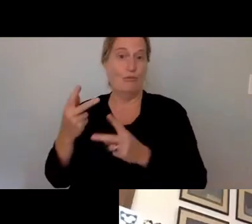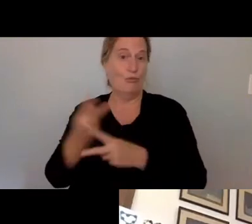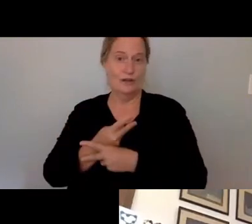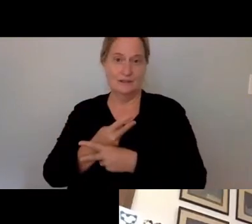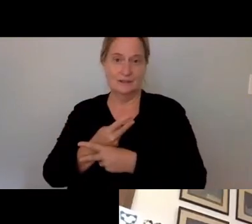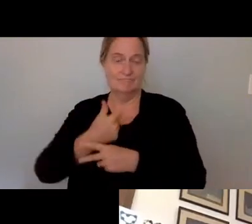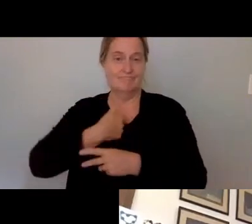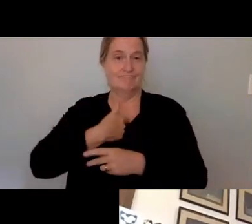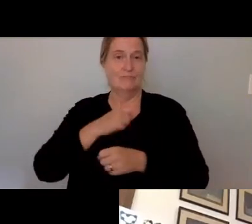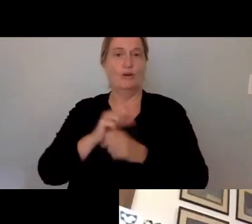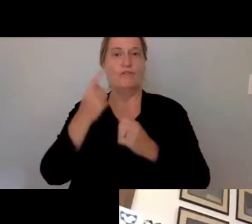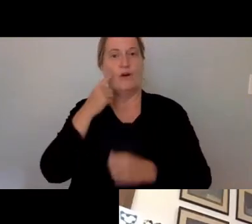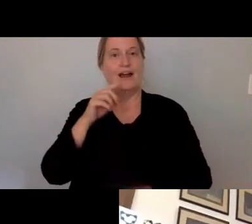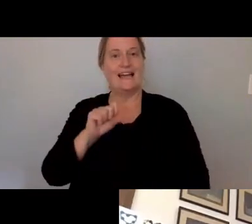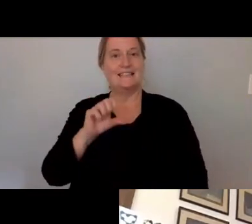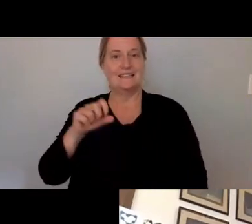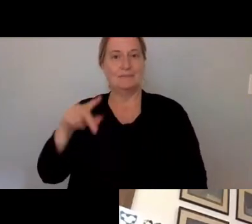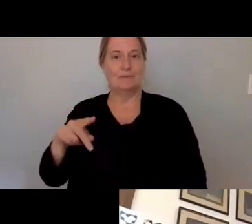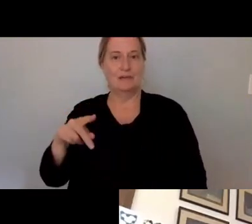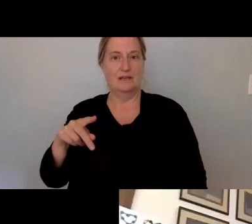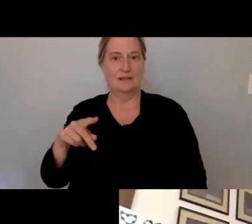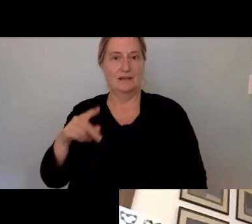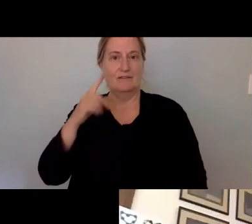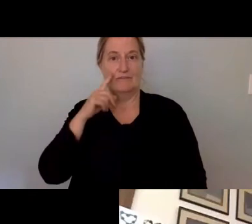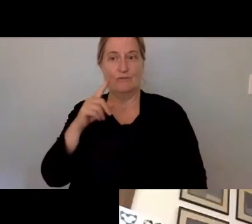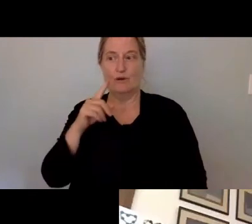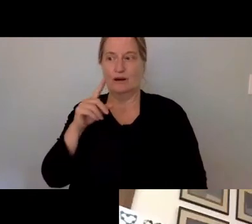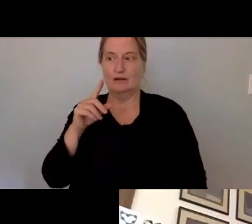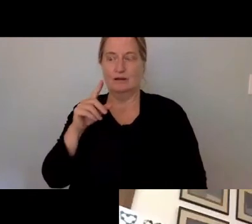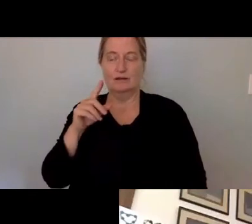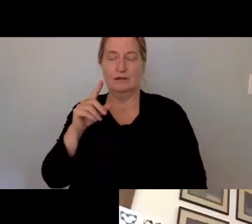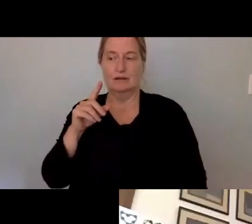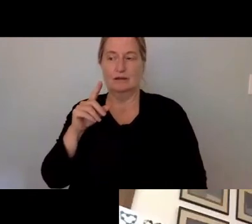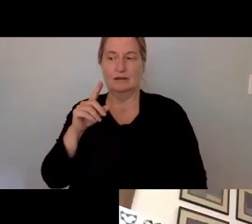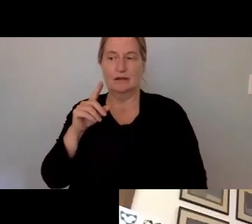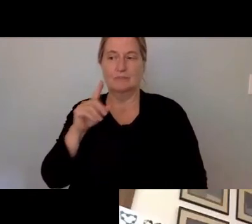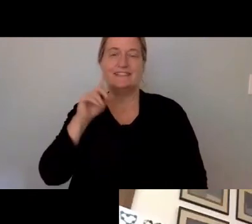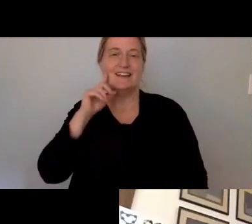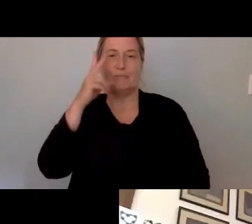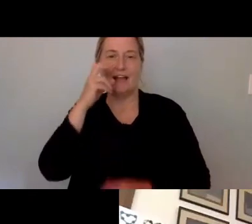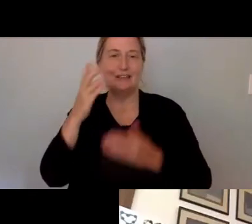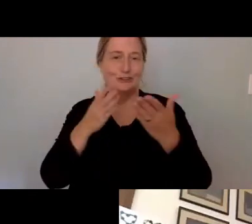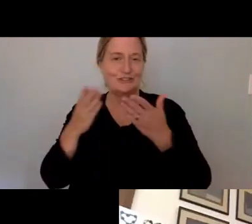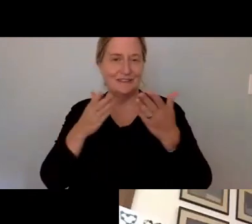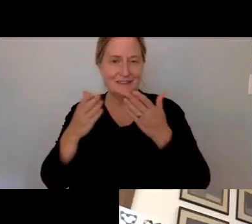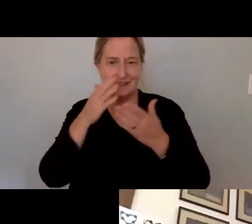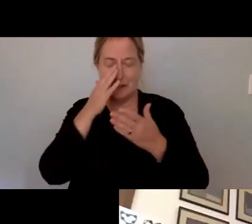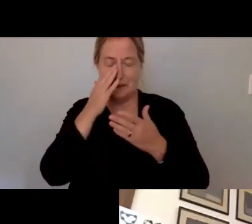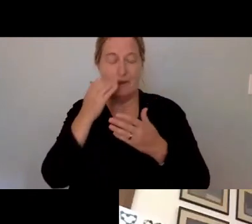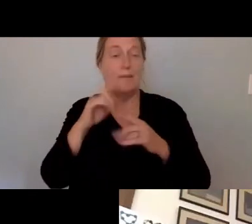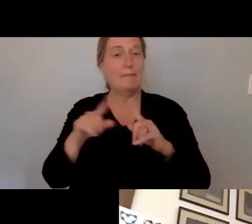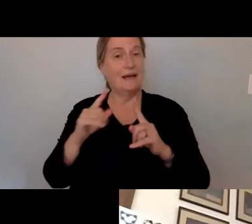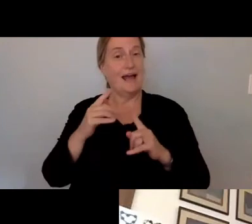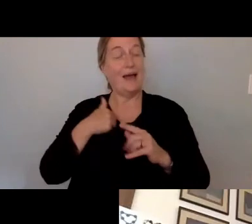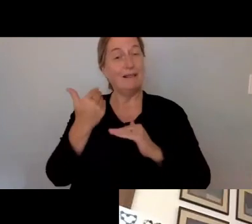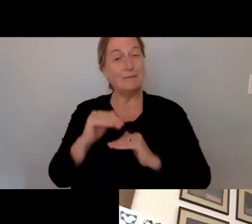with a limit of 20 hours a month for my client. So I know that it's hard to be able to, make that a career, and especially